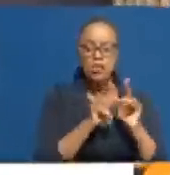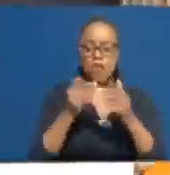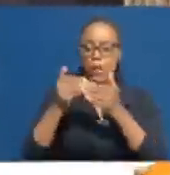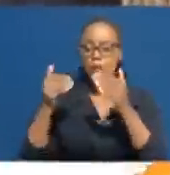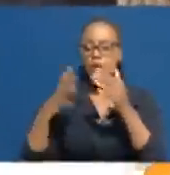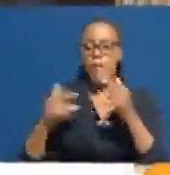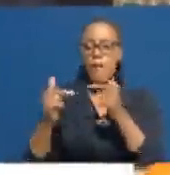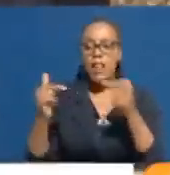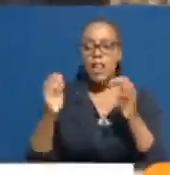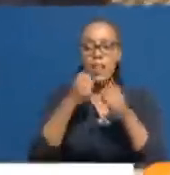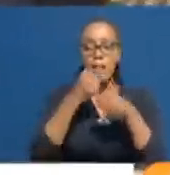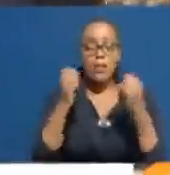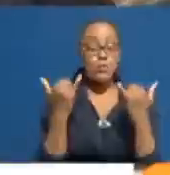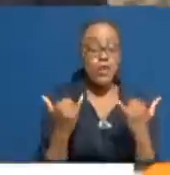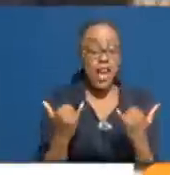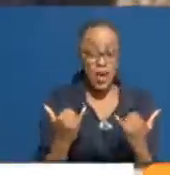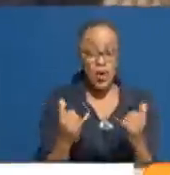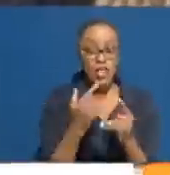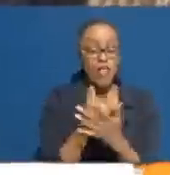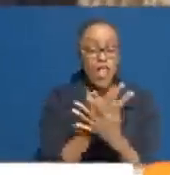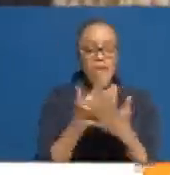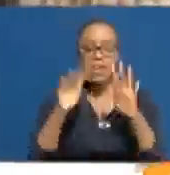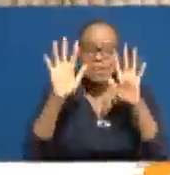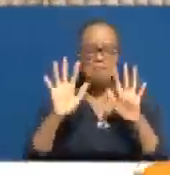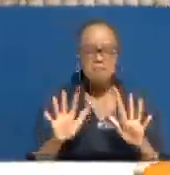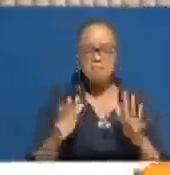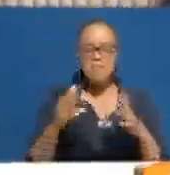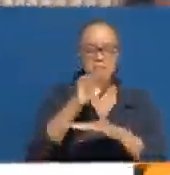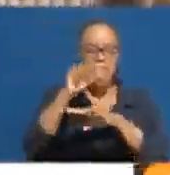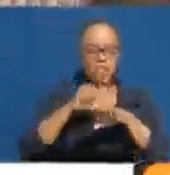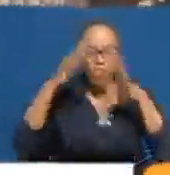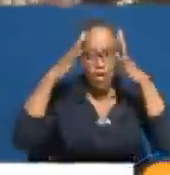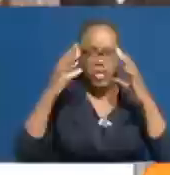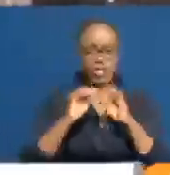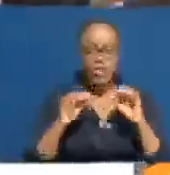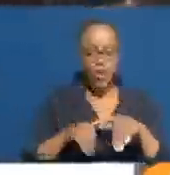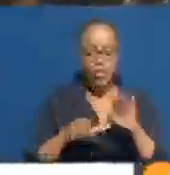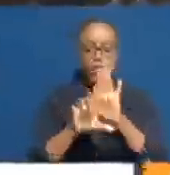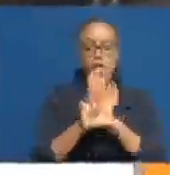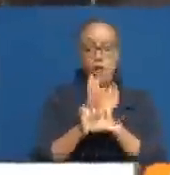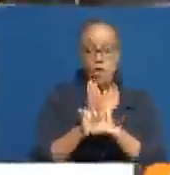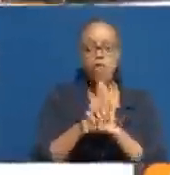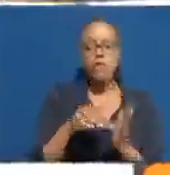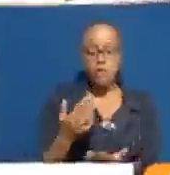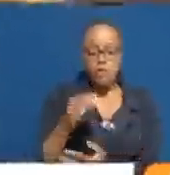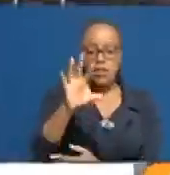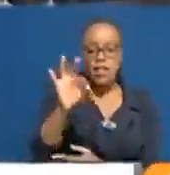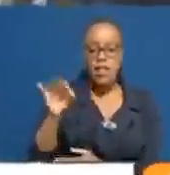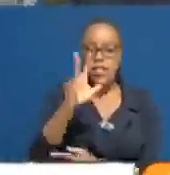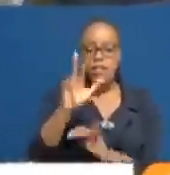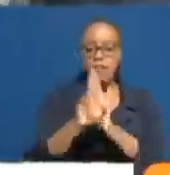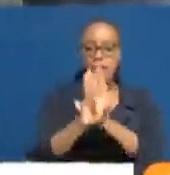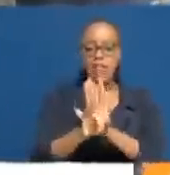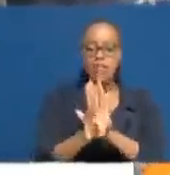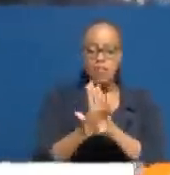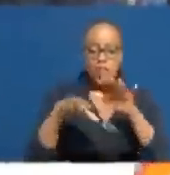opponents, they cannot at the moment make any significant national decisions. By law, Ruto should nominate 3 representatives to the